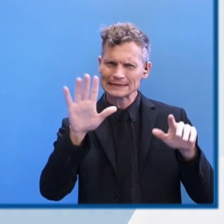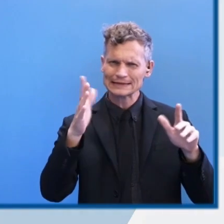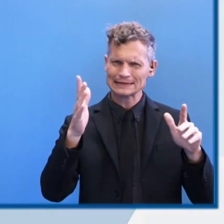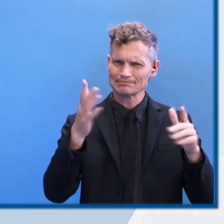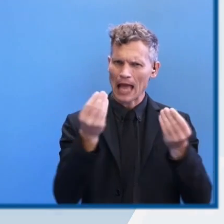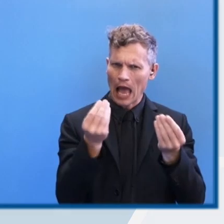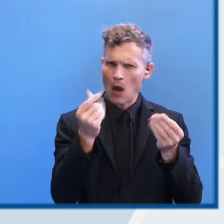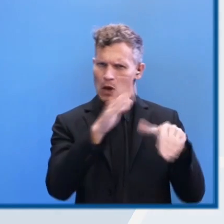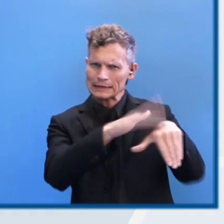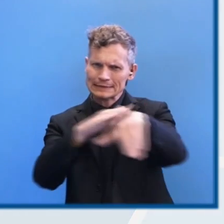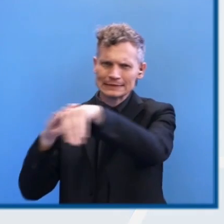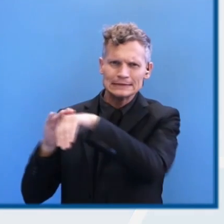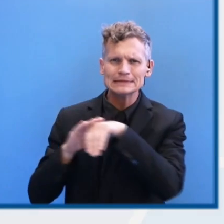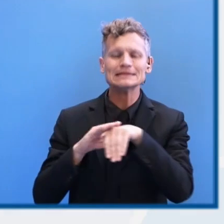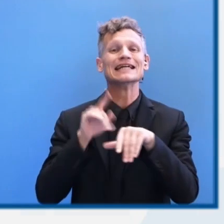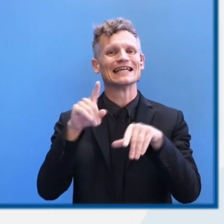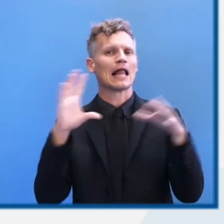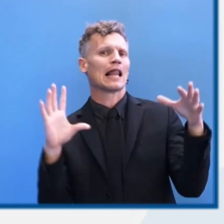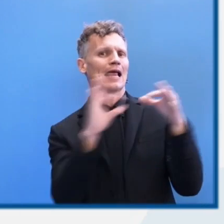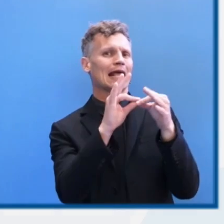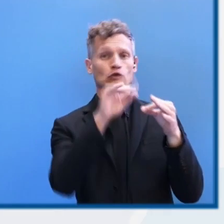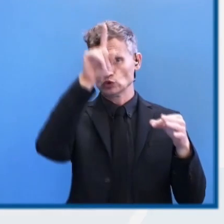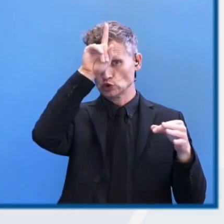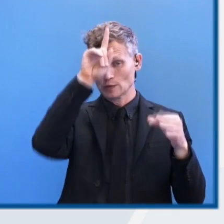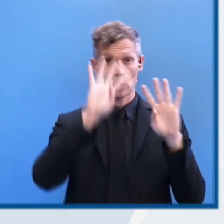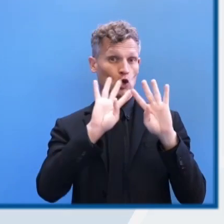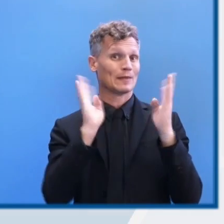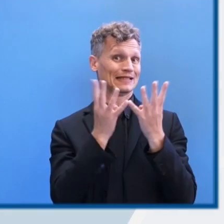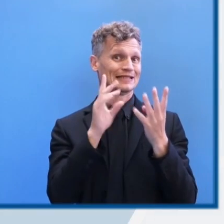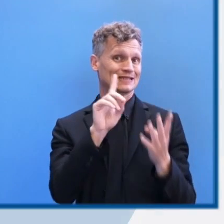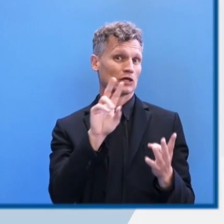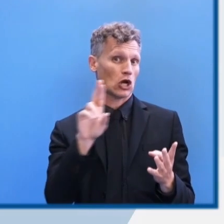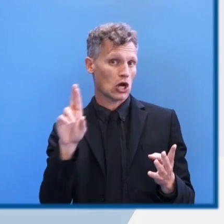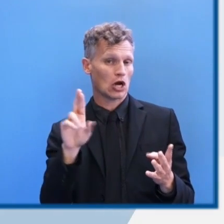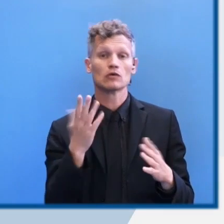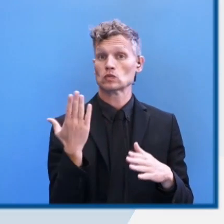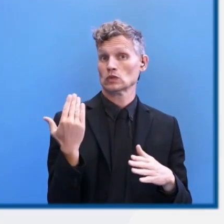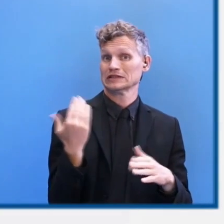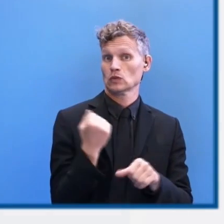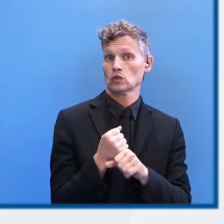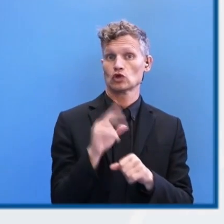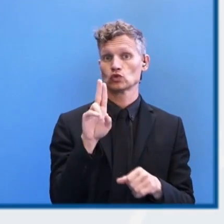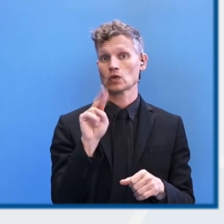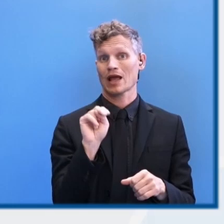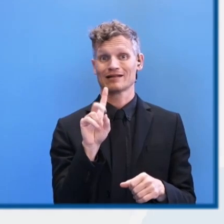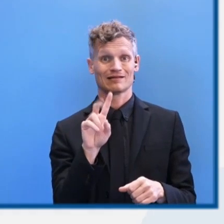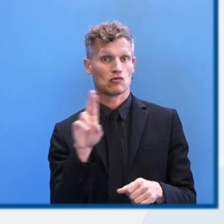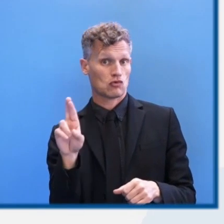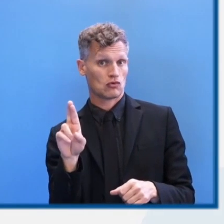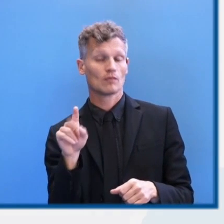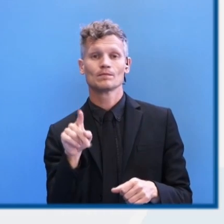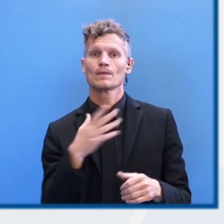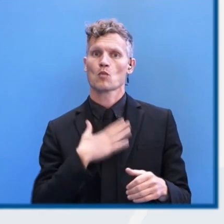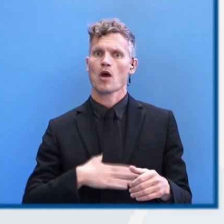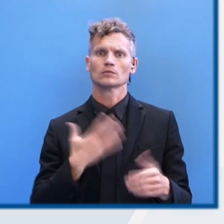to the German Committee for Disaster Reduction, and most recently has been working with UNDRR to increase